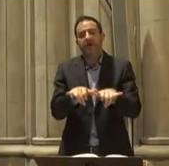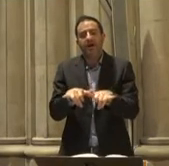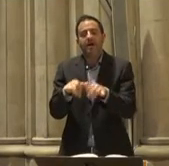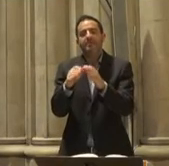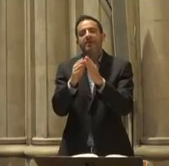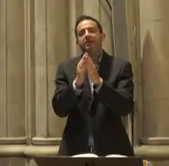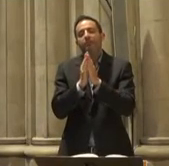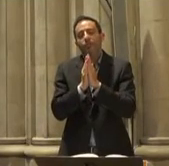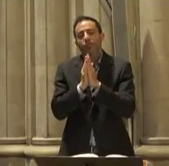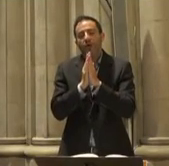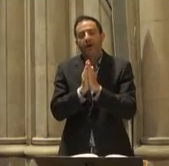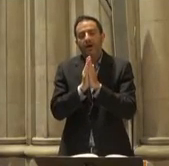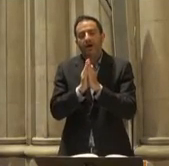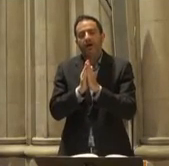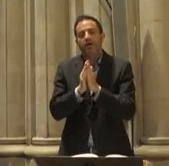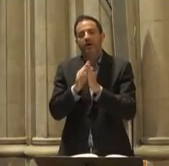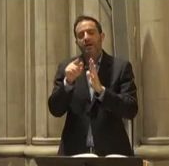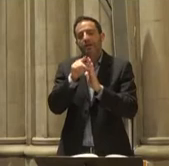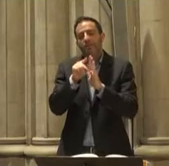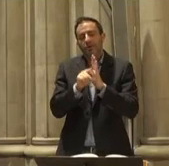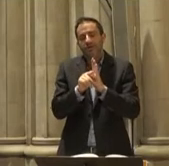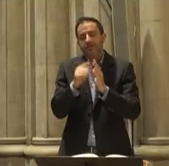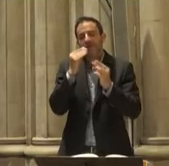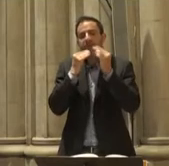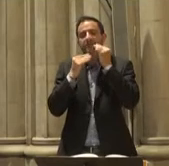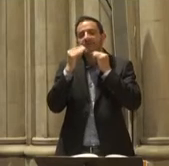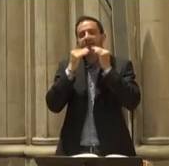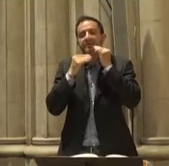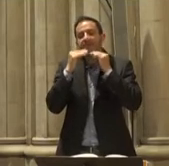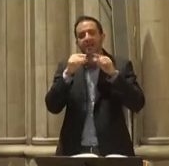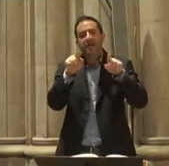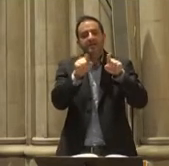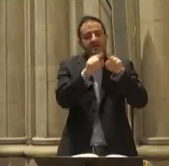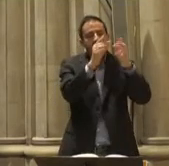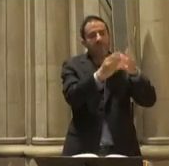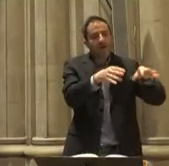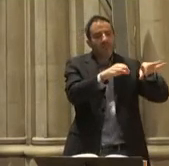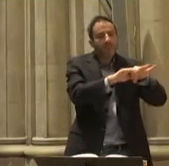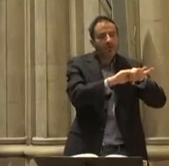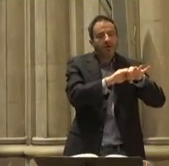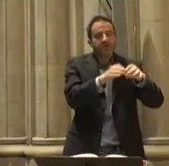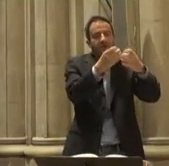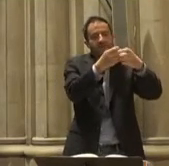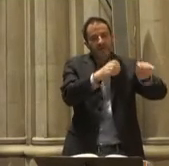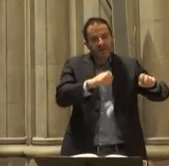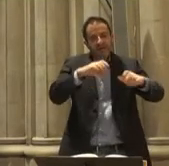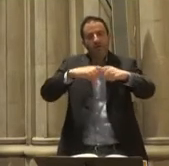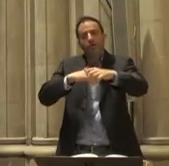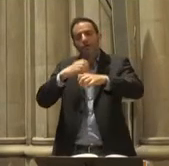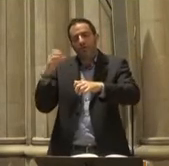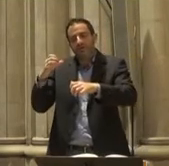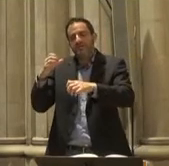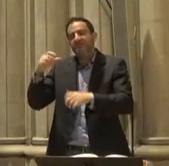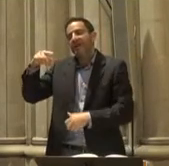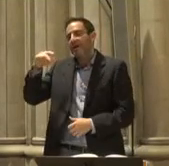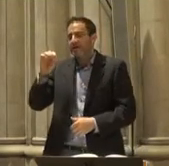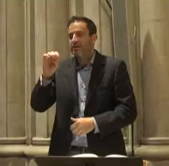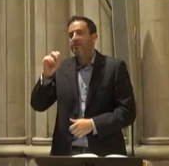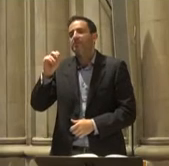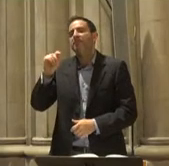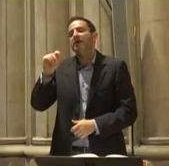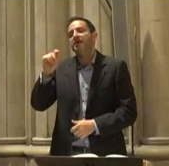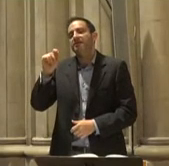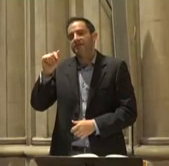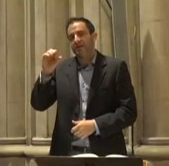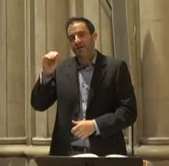a principal feast, equal in importance to Easter, Christmas, and Pentecost, though I imagine